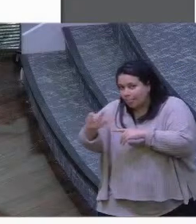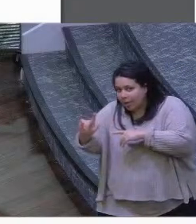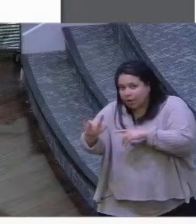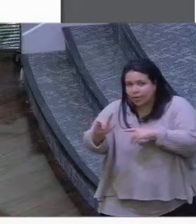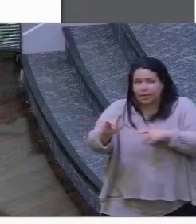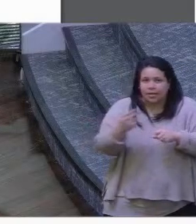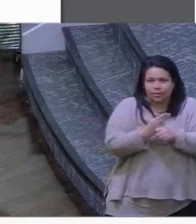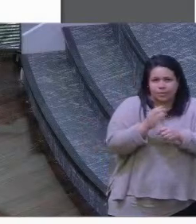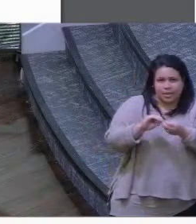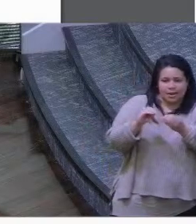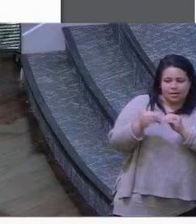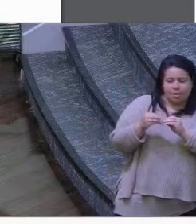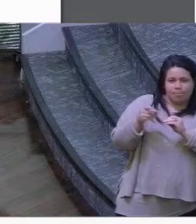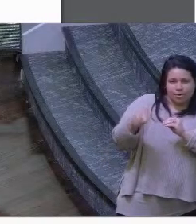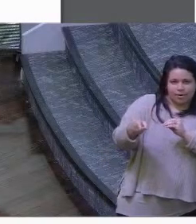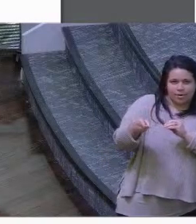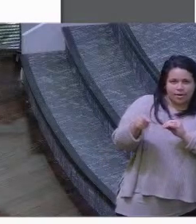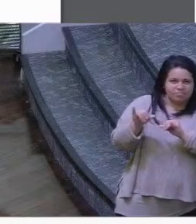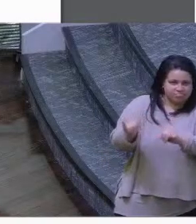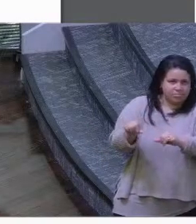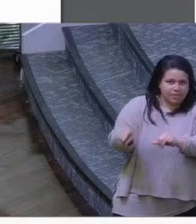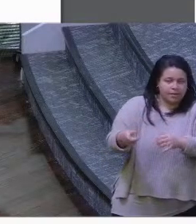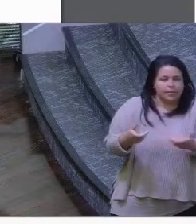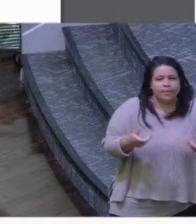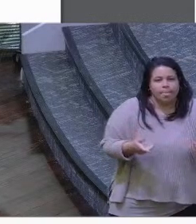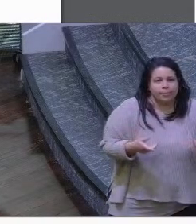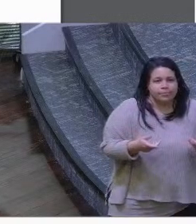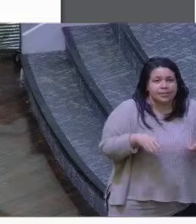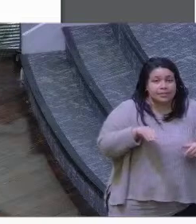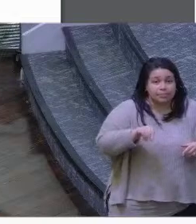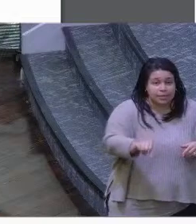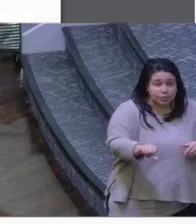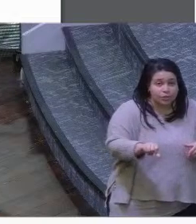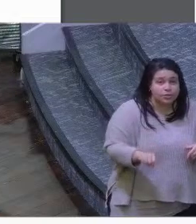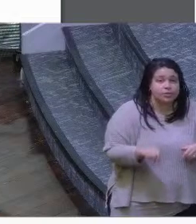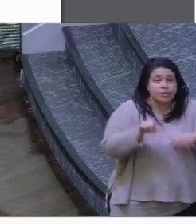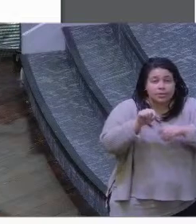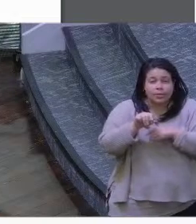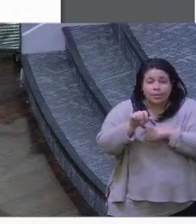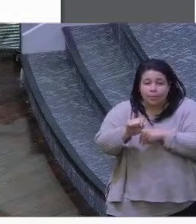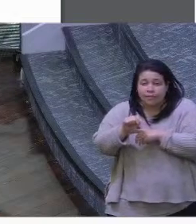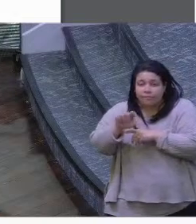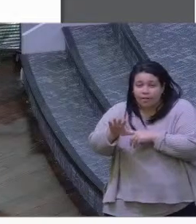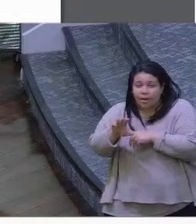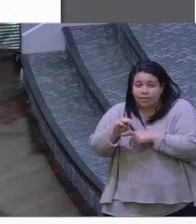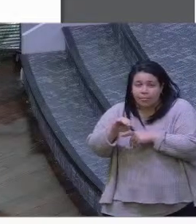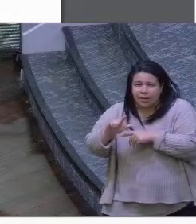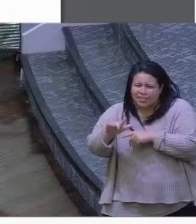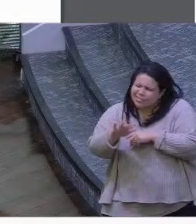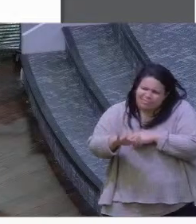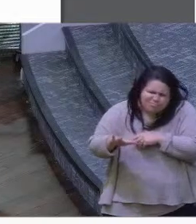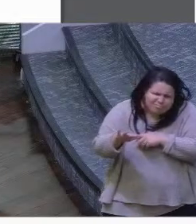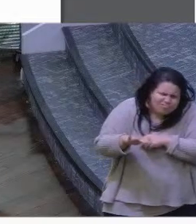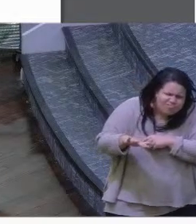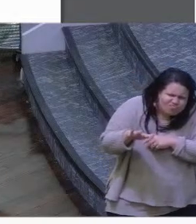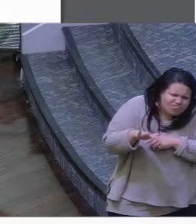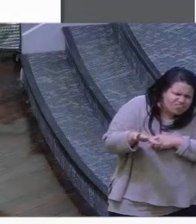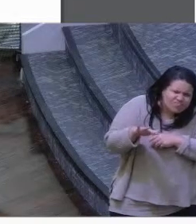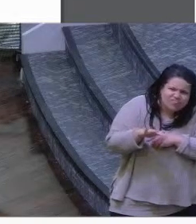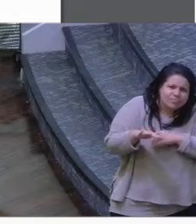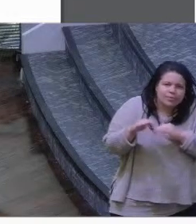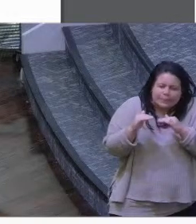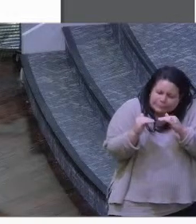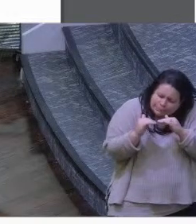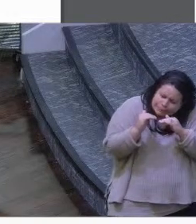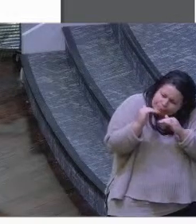there. Actual expenditures, $20.5 million roughly. We were a little bit over